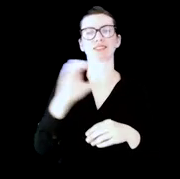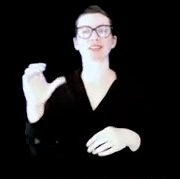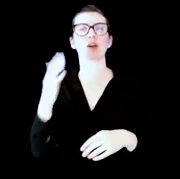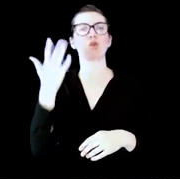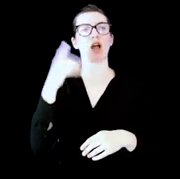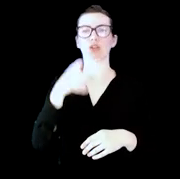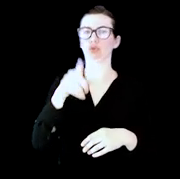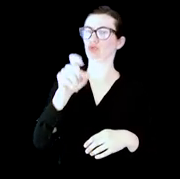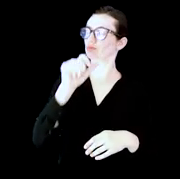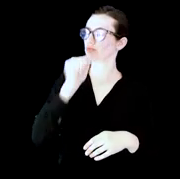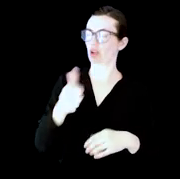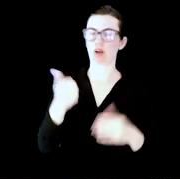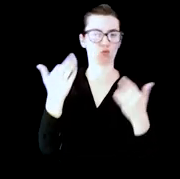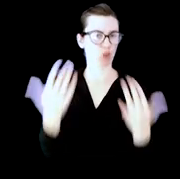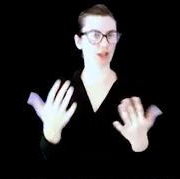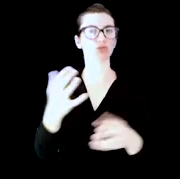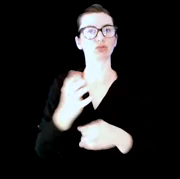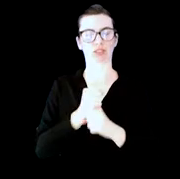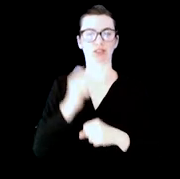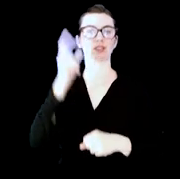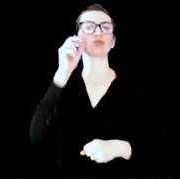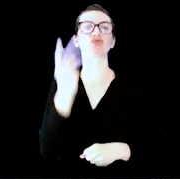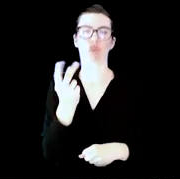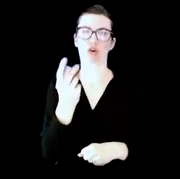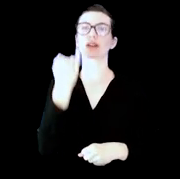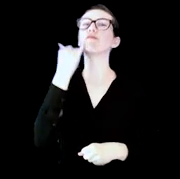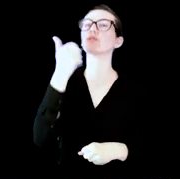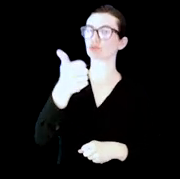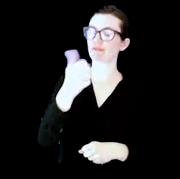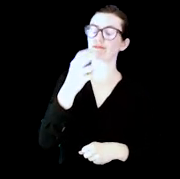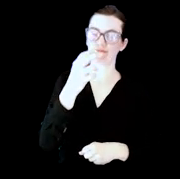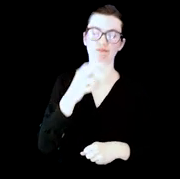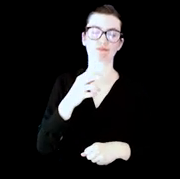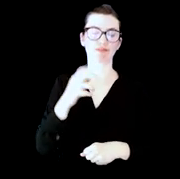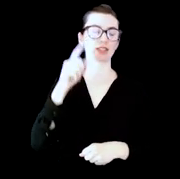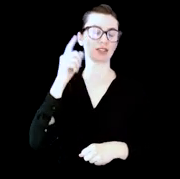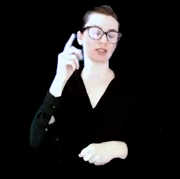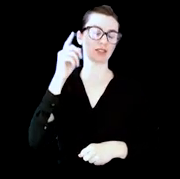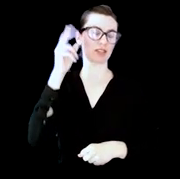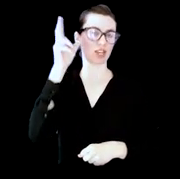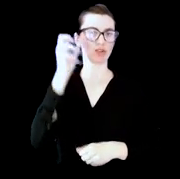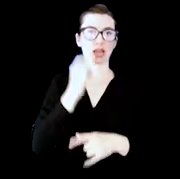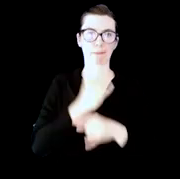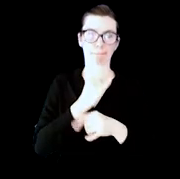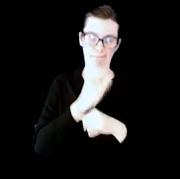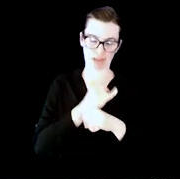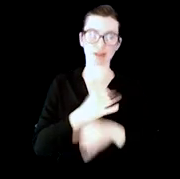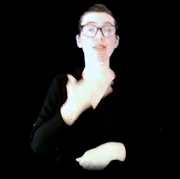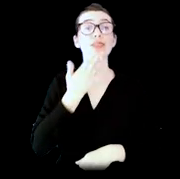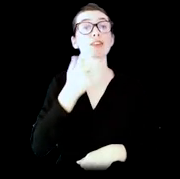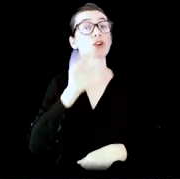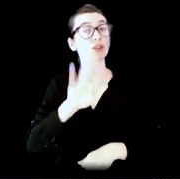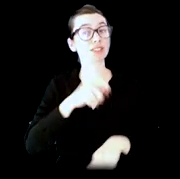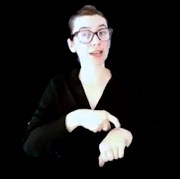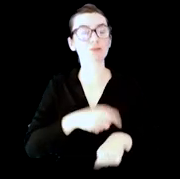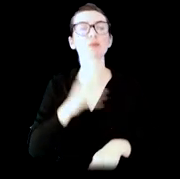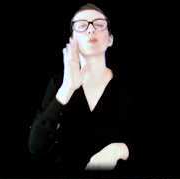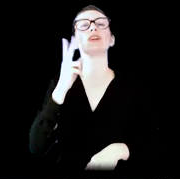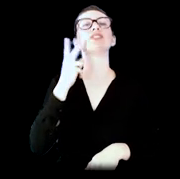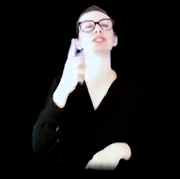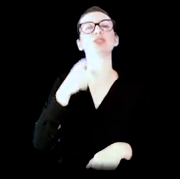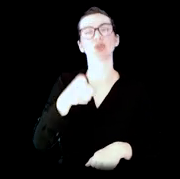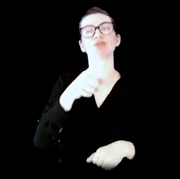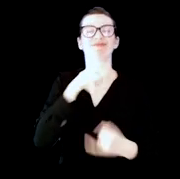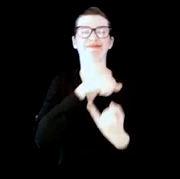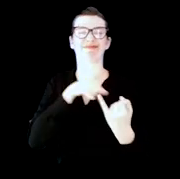not wait to get a hearing dog if you are hearing impaired. Thank you so much for your time, and we'll see you on the backside for the